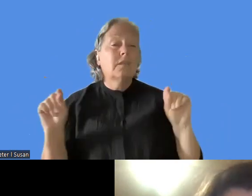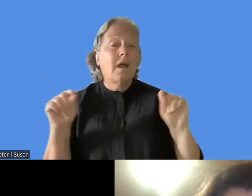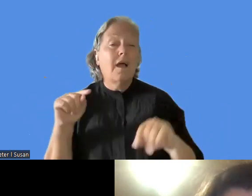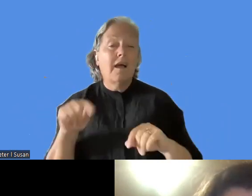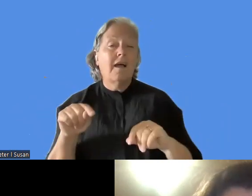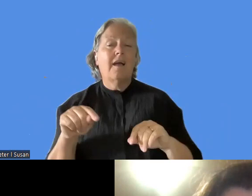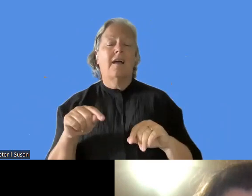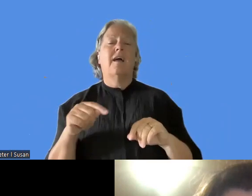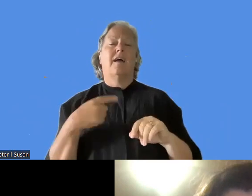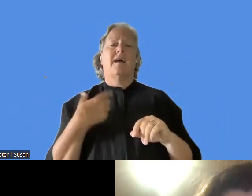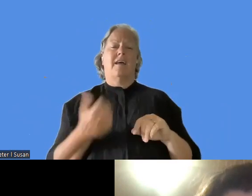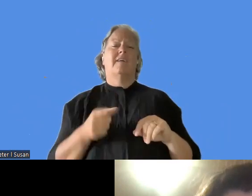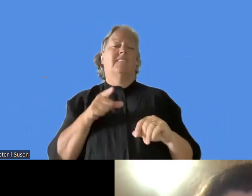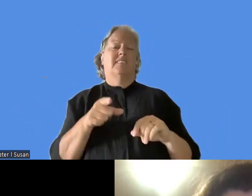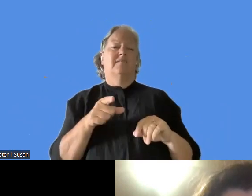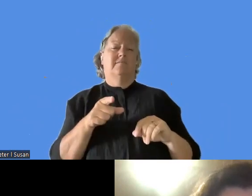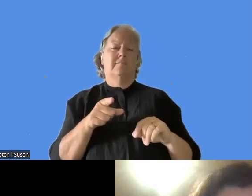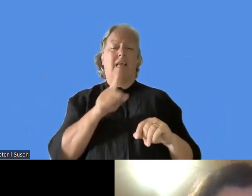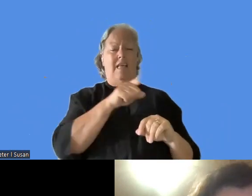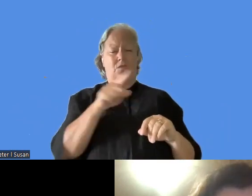@d_d_initiative or email us at